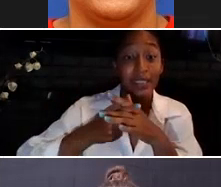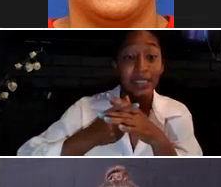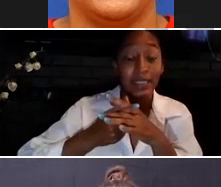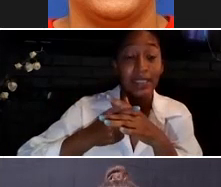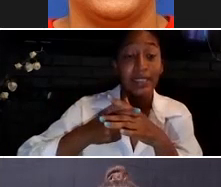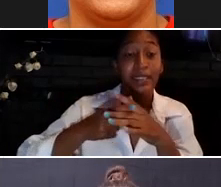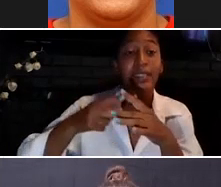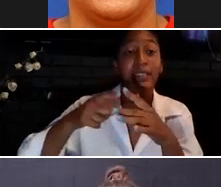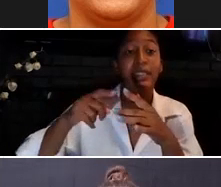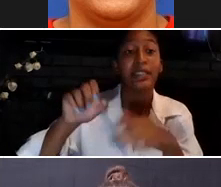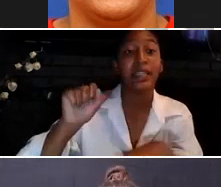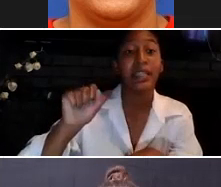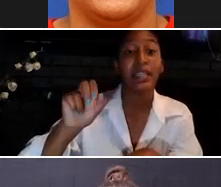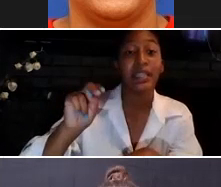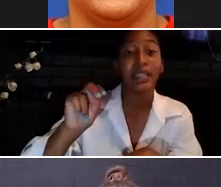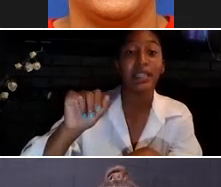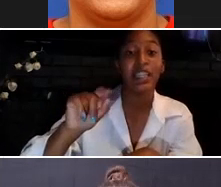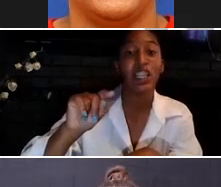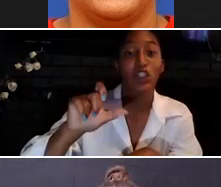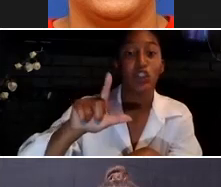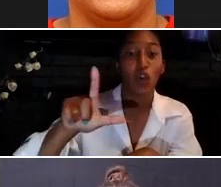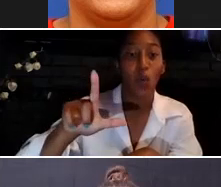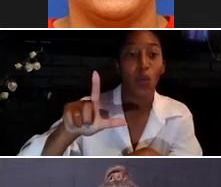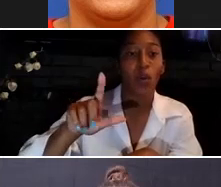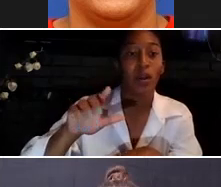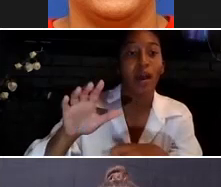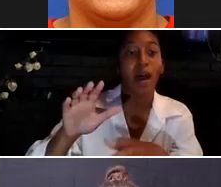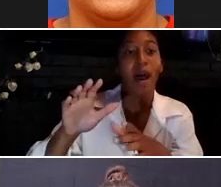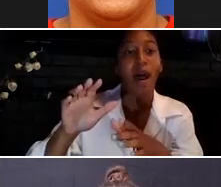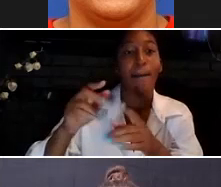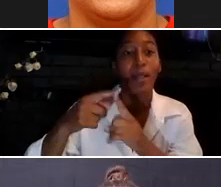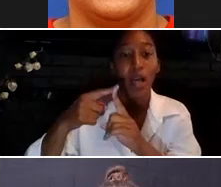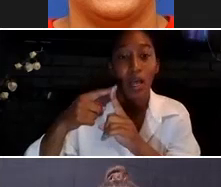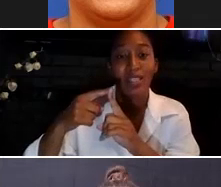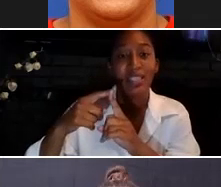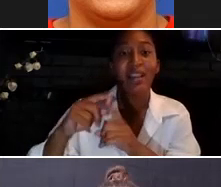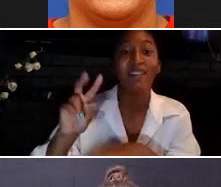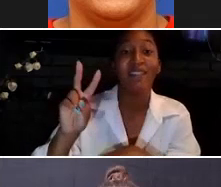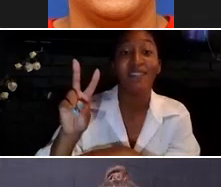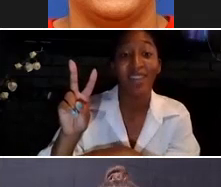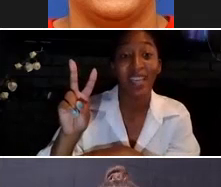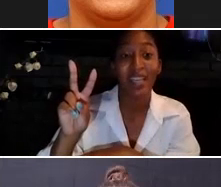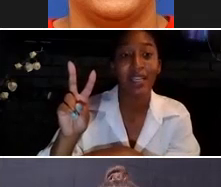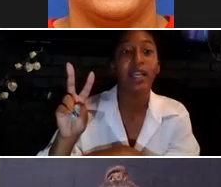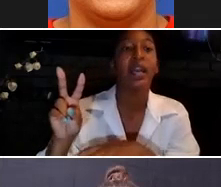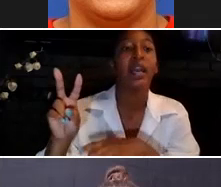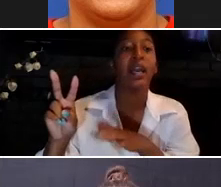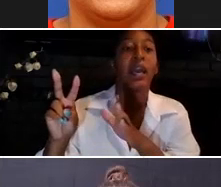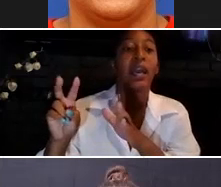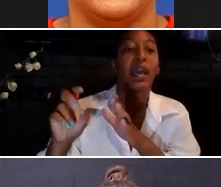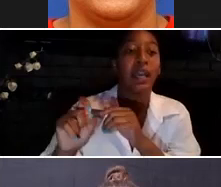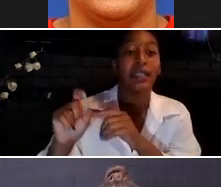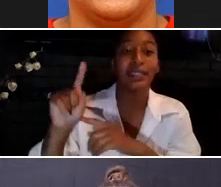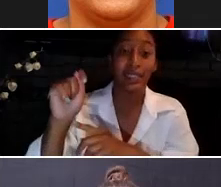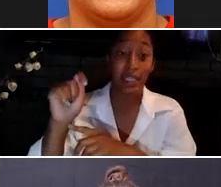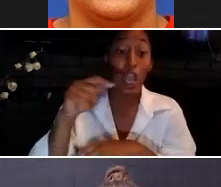V initial T. If you want to know where I end up tell me where I started and how long